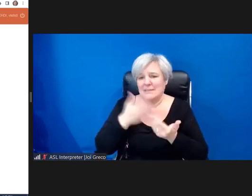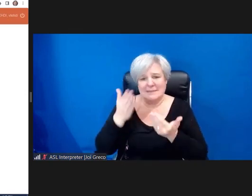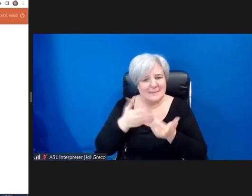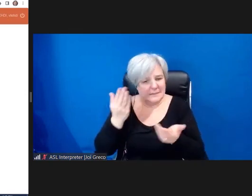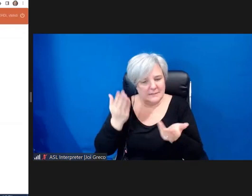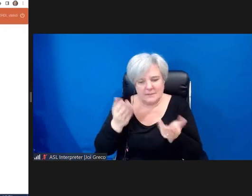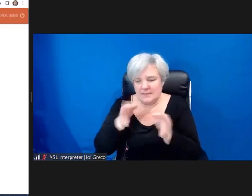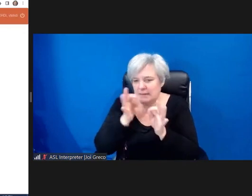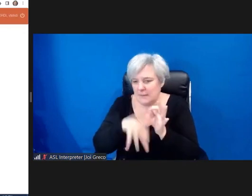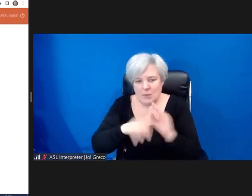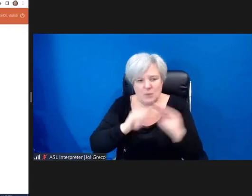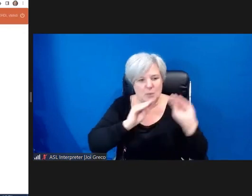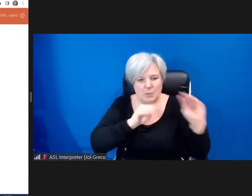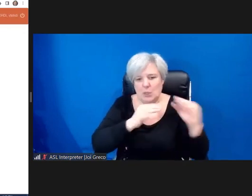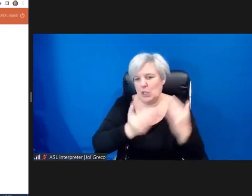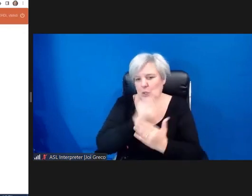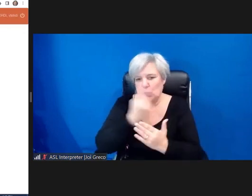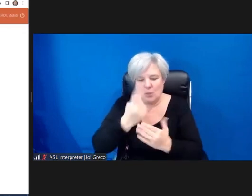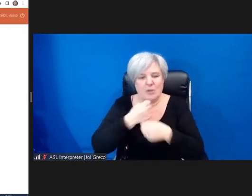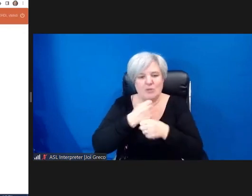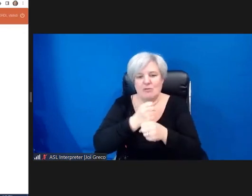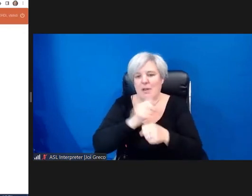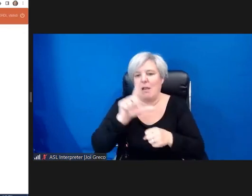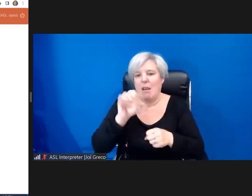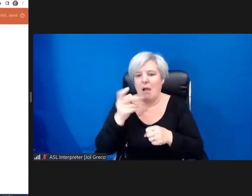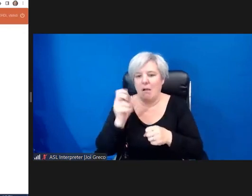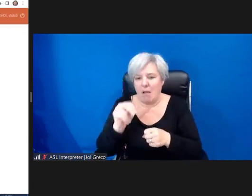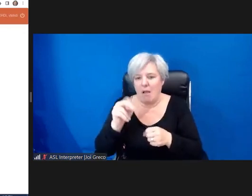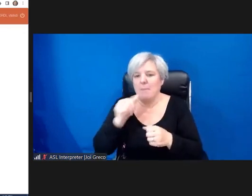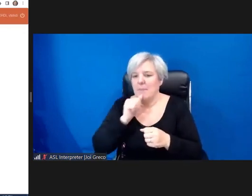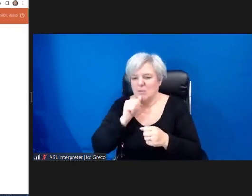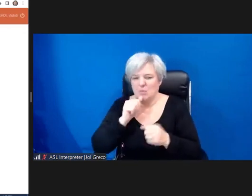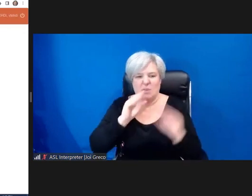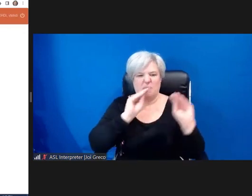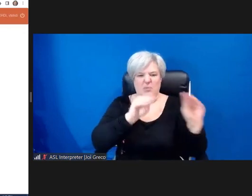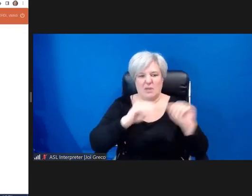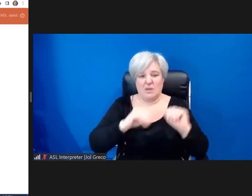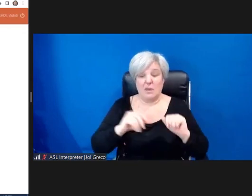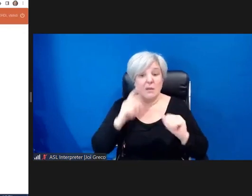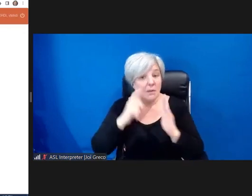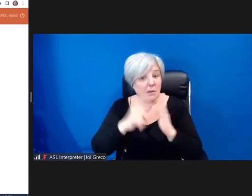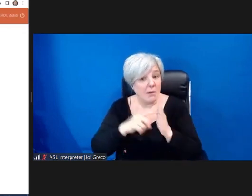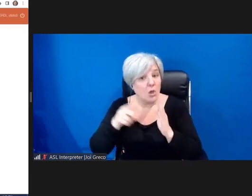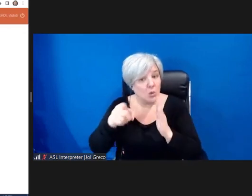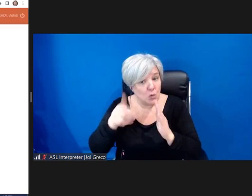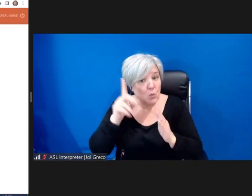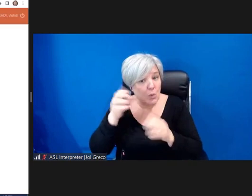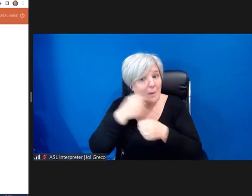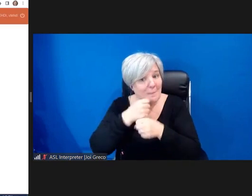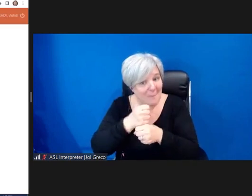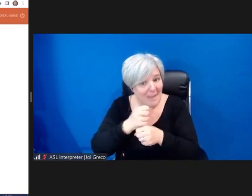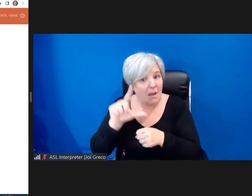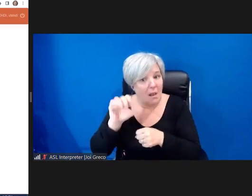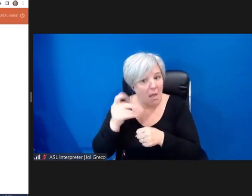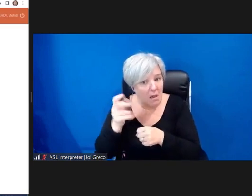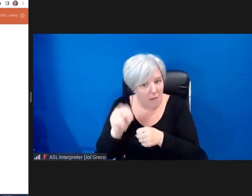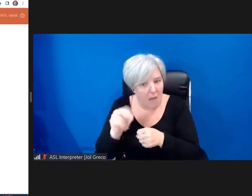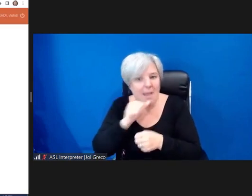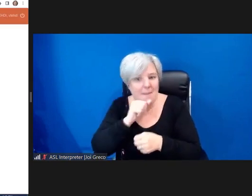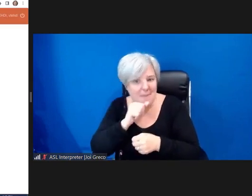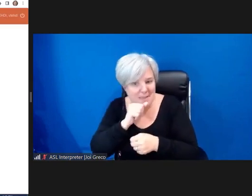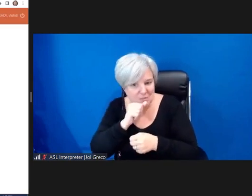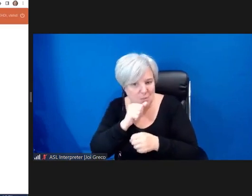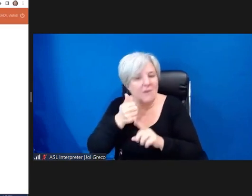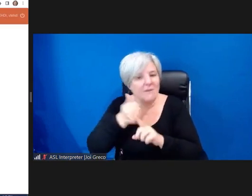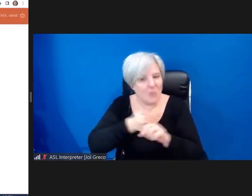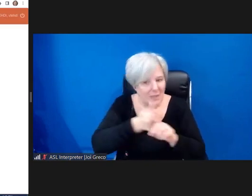add a new birth facility and create their login and password. Please note that you will be creating the login and password for